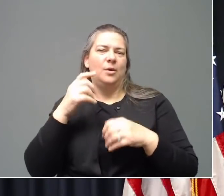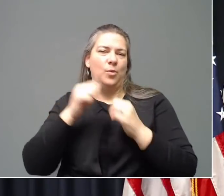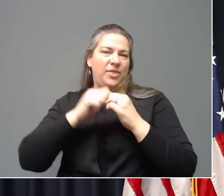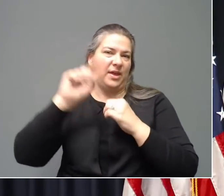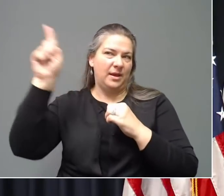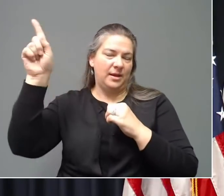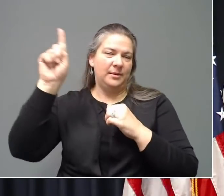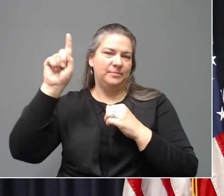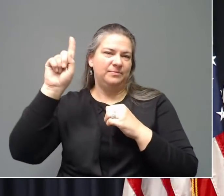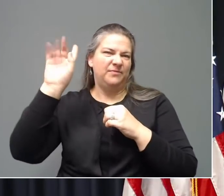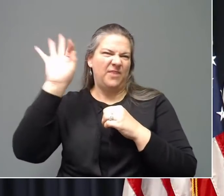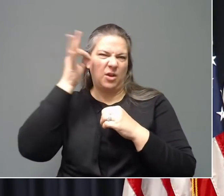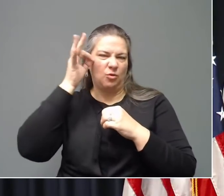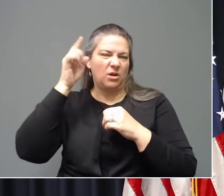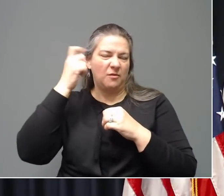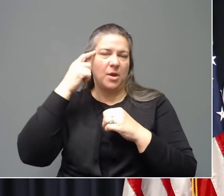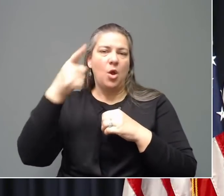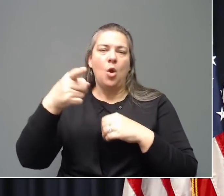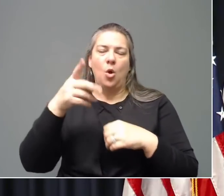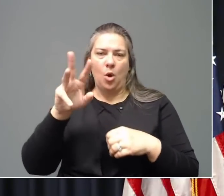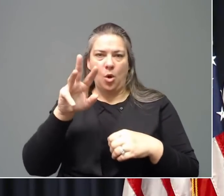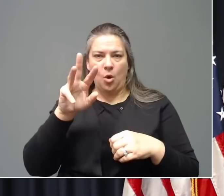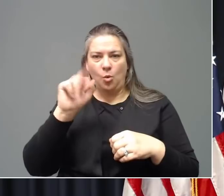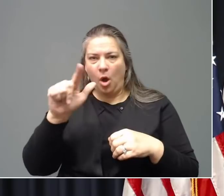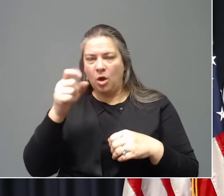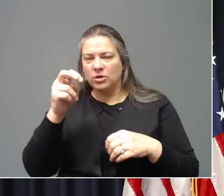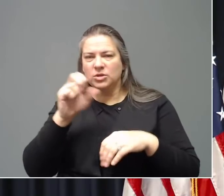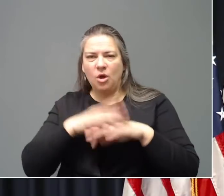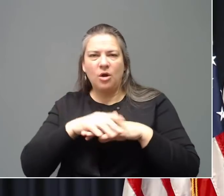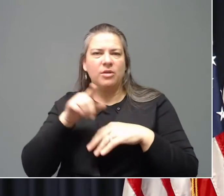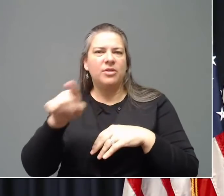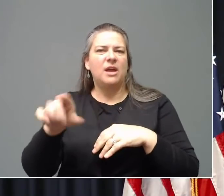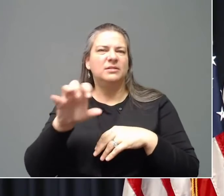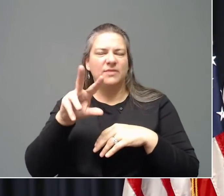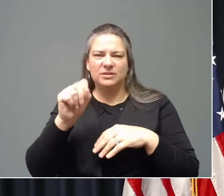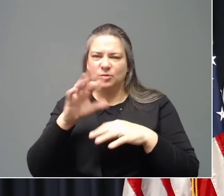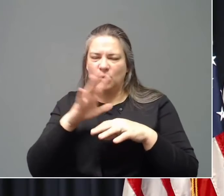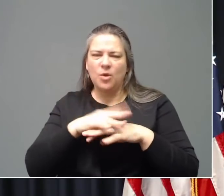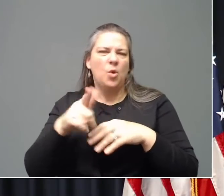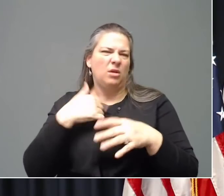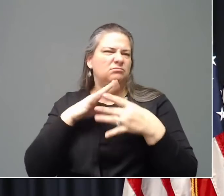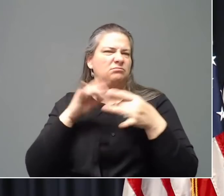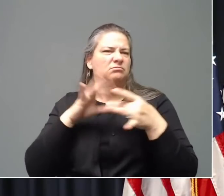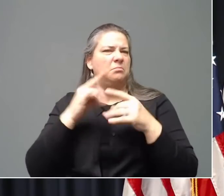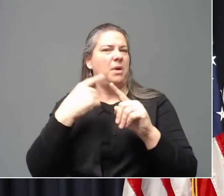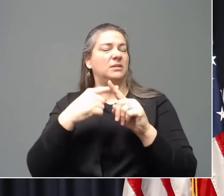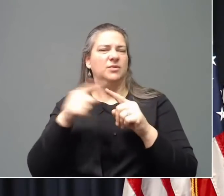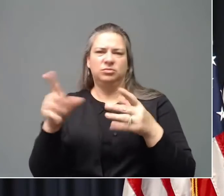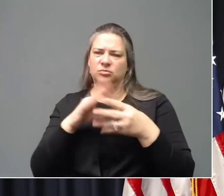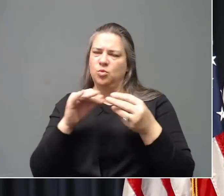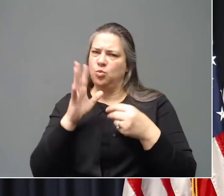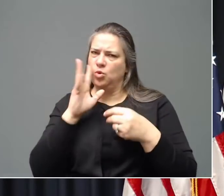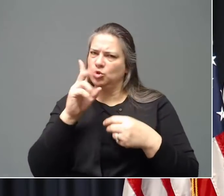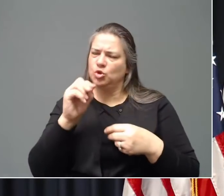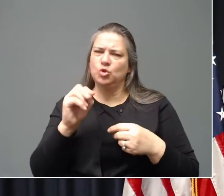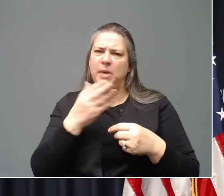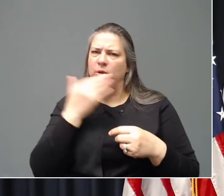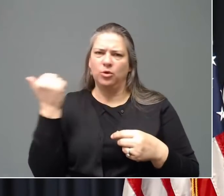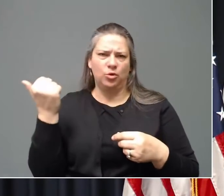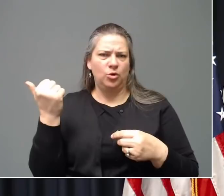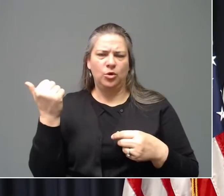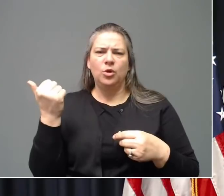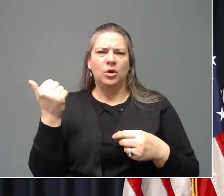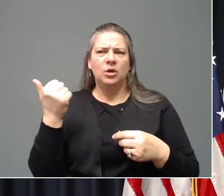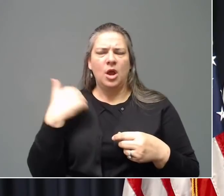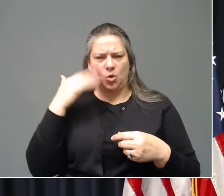was very positive in that real commitments to do better, not shying away from the fact that we need to speed